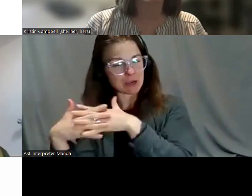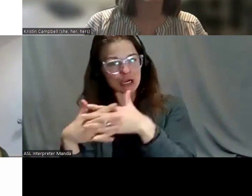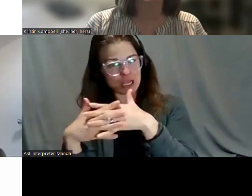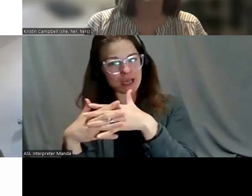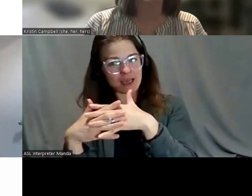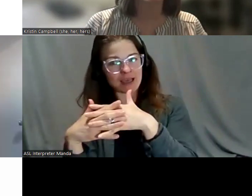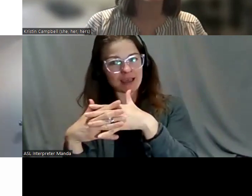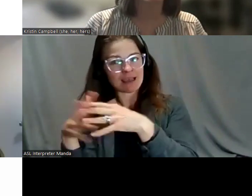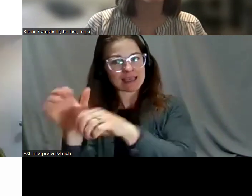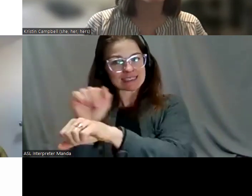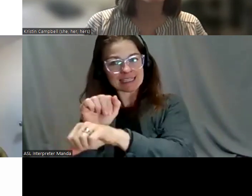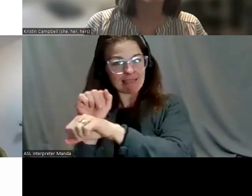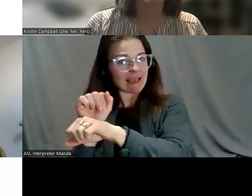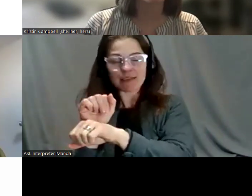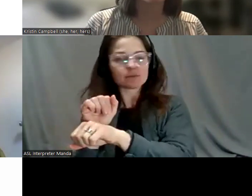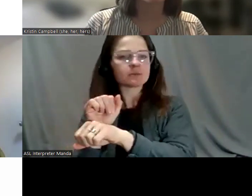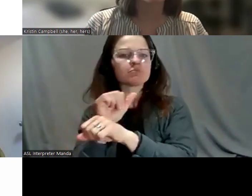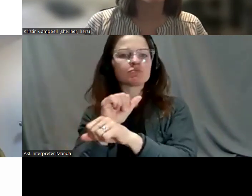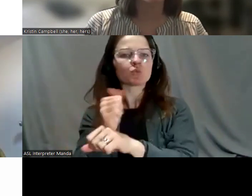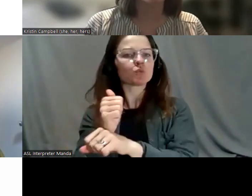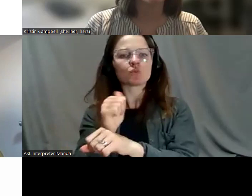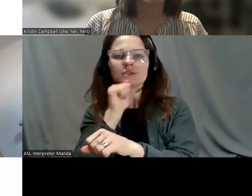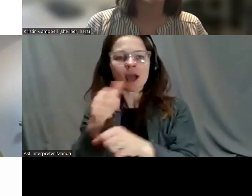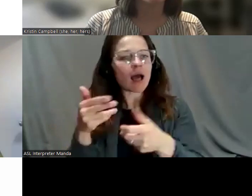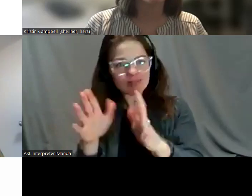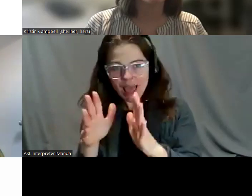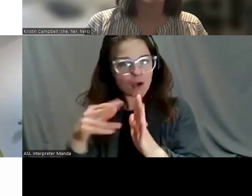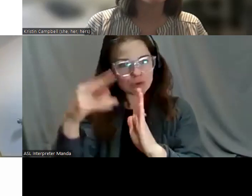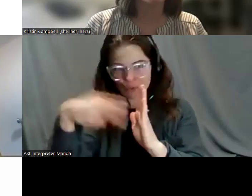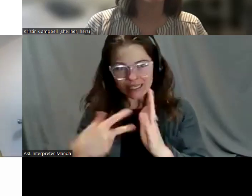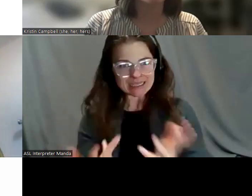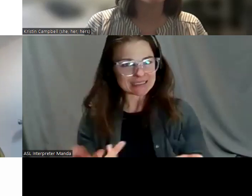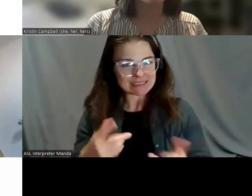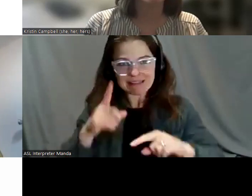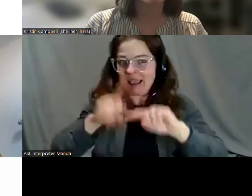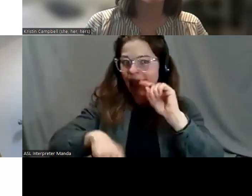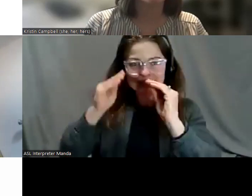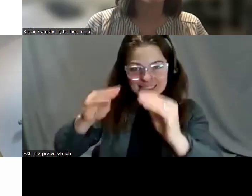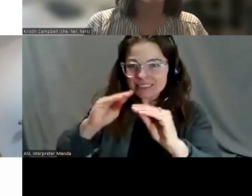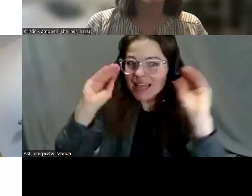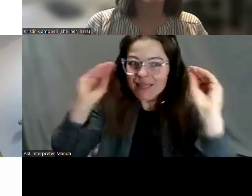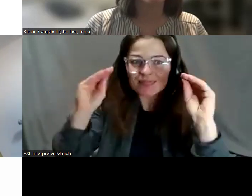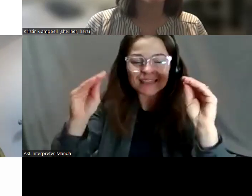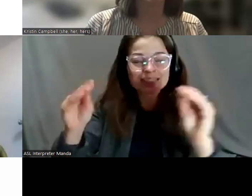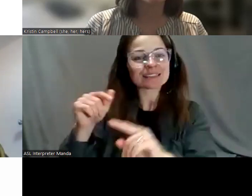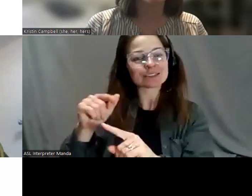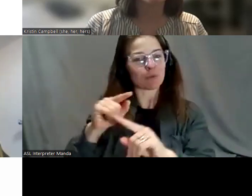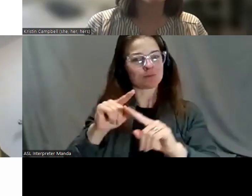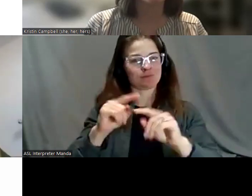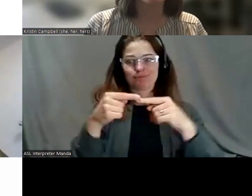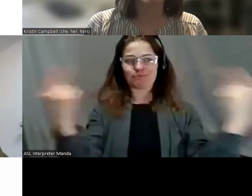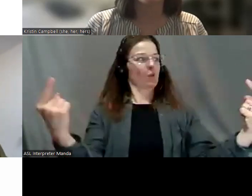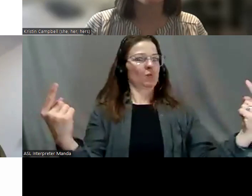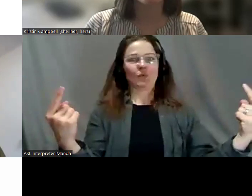where slaves at one time were not even allowed the opportunity to be able to read. So that's a different